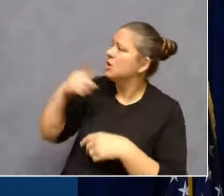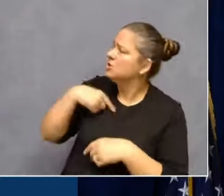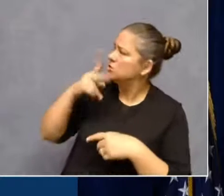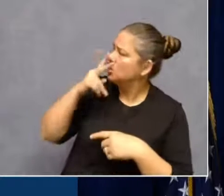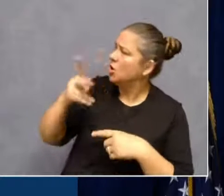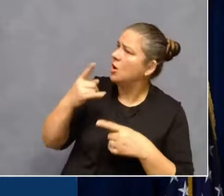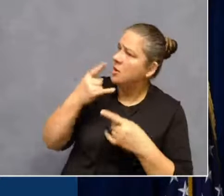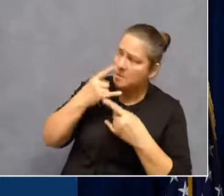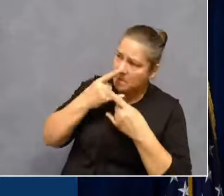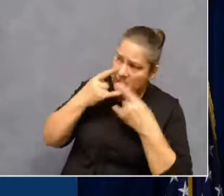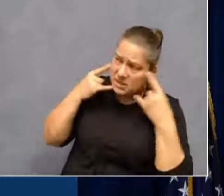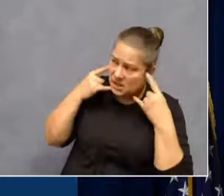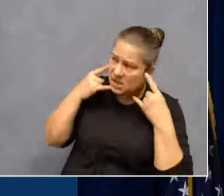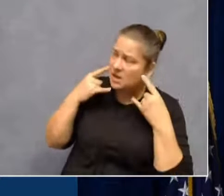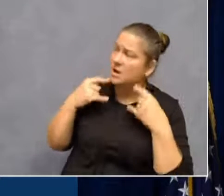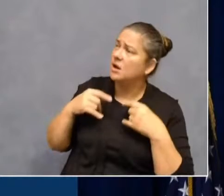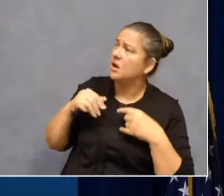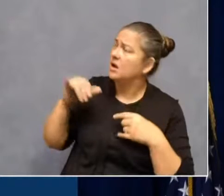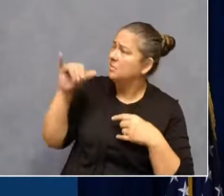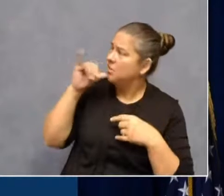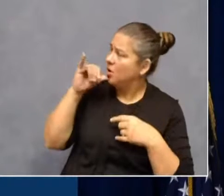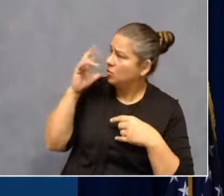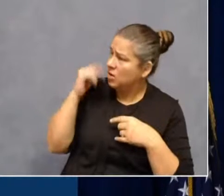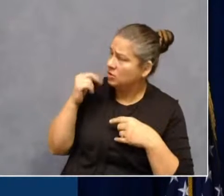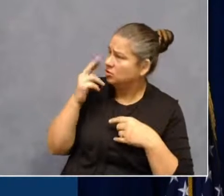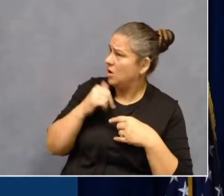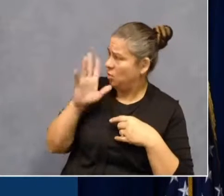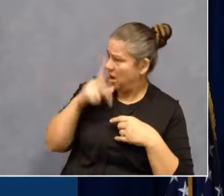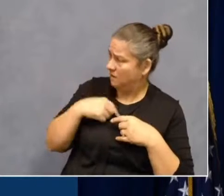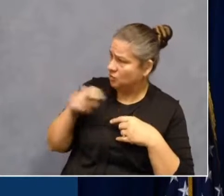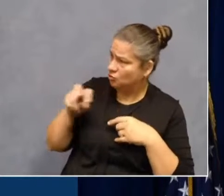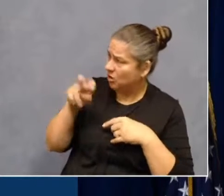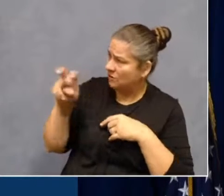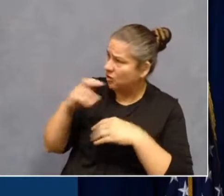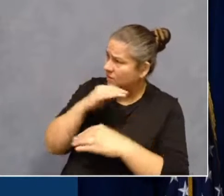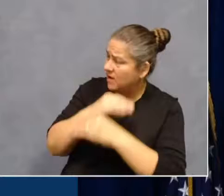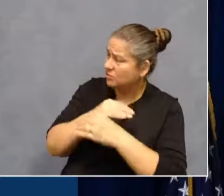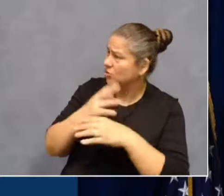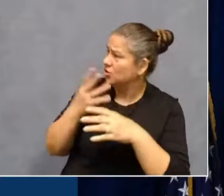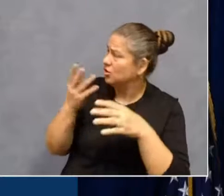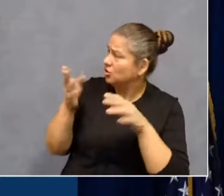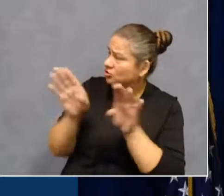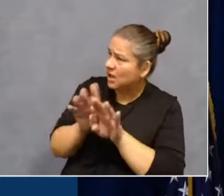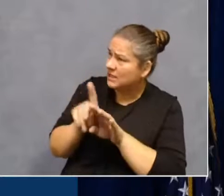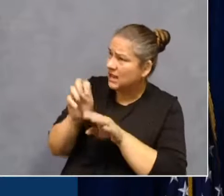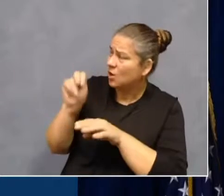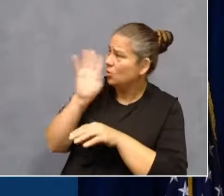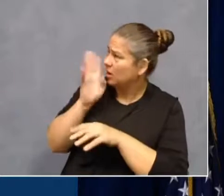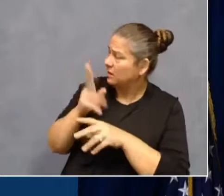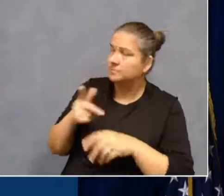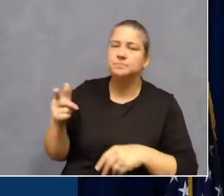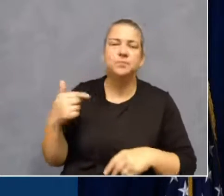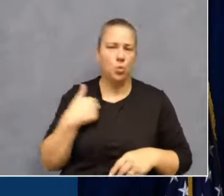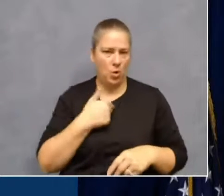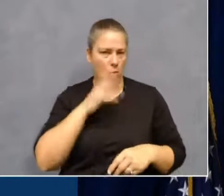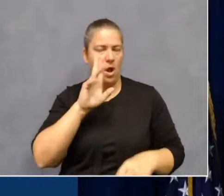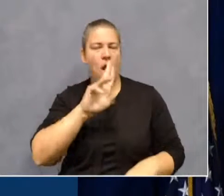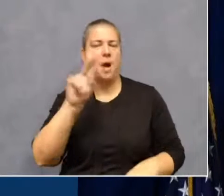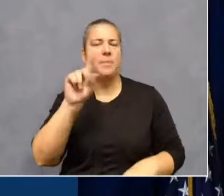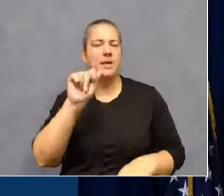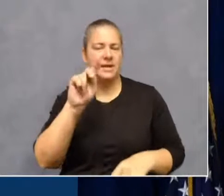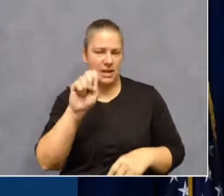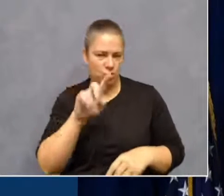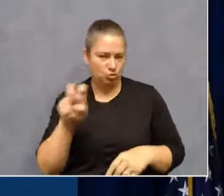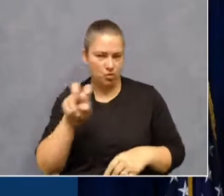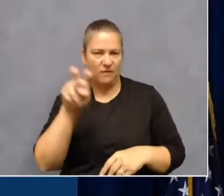more restrictions back in place, travel advisories, or any more shutdowns? We will be updating the travel advisory. There's going to be some